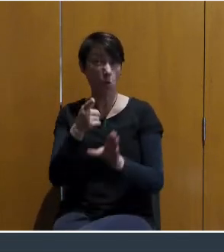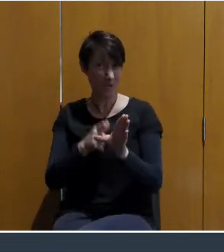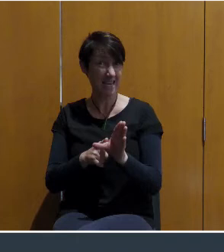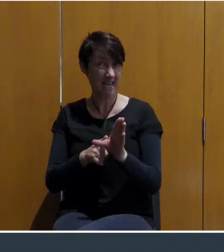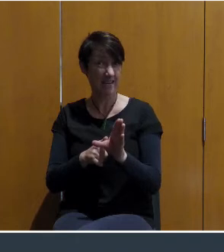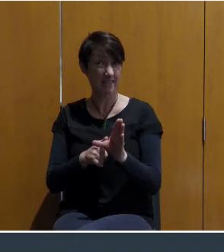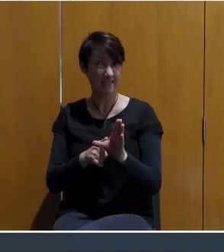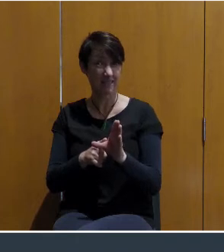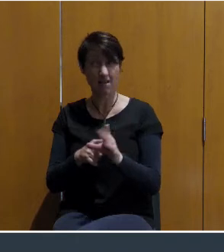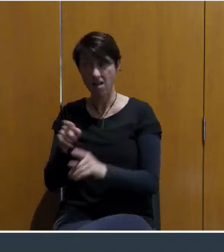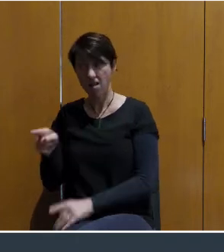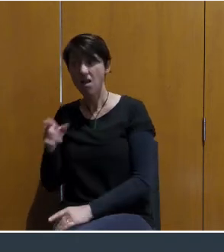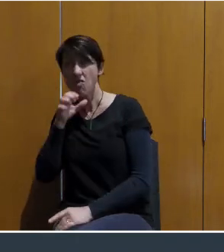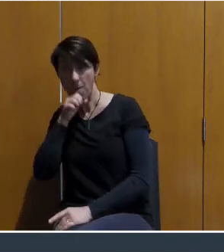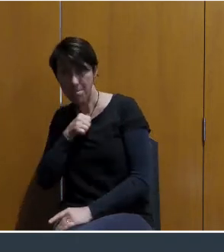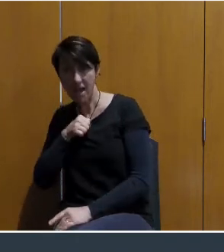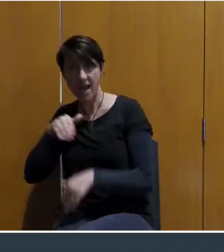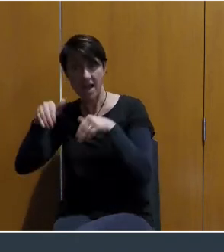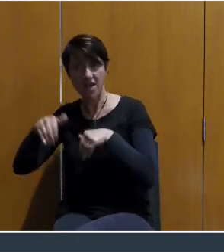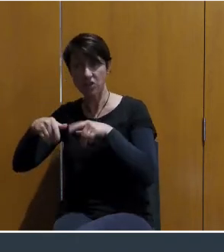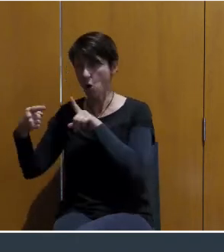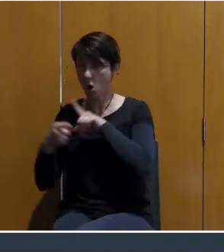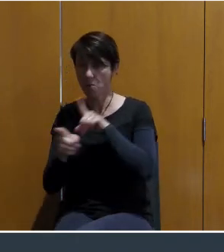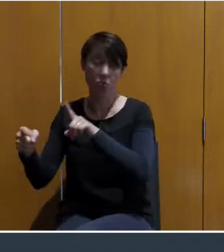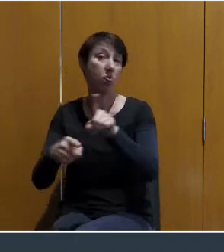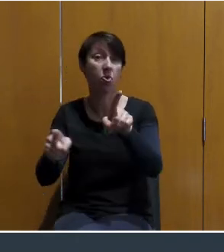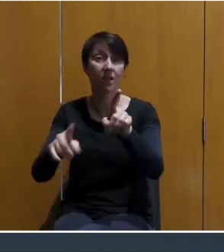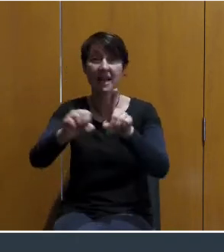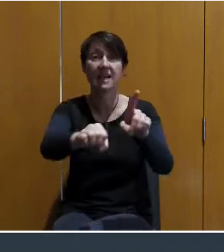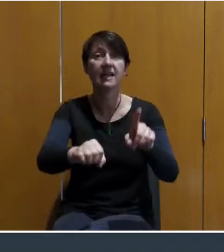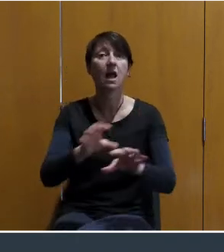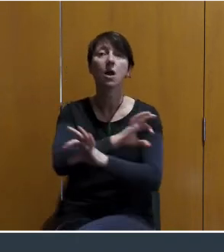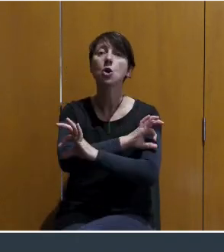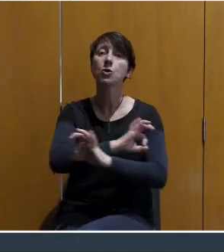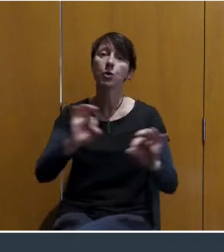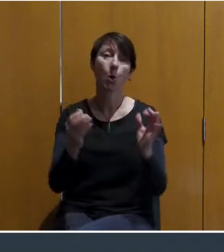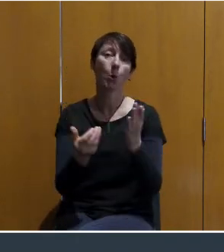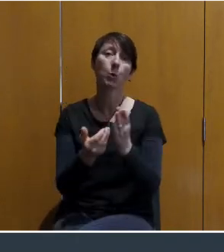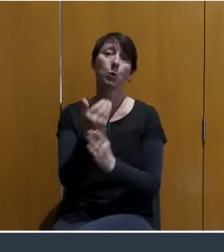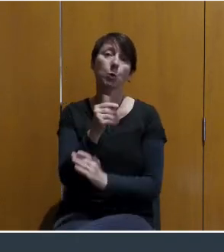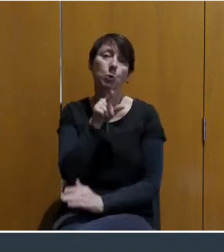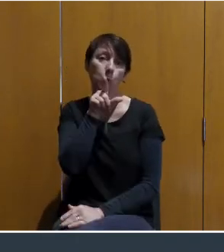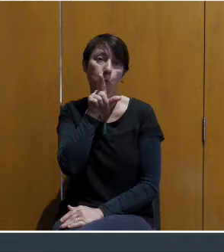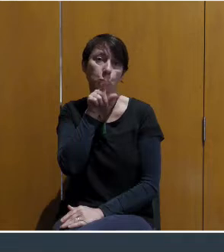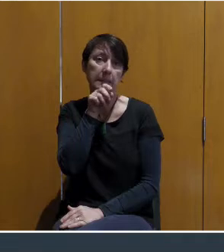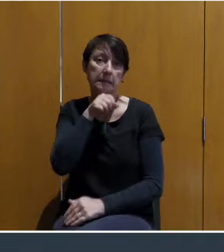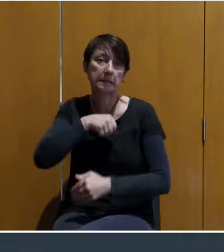And during that time, we found out that they were native to New Zealand, the dotterels. These banded dotterels we have there,